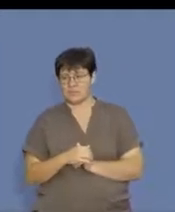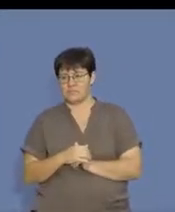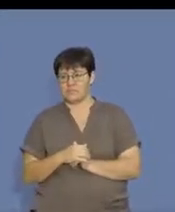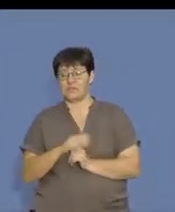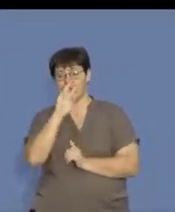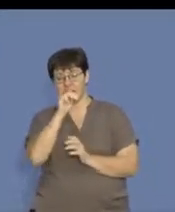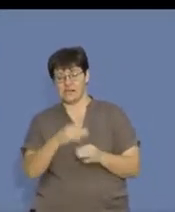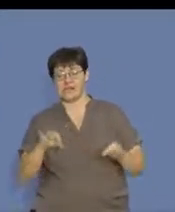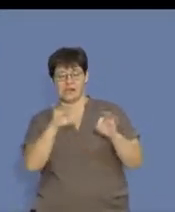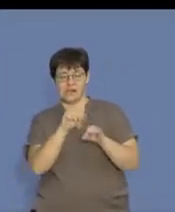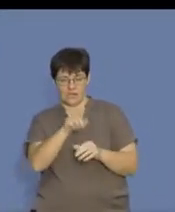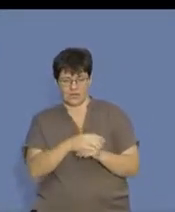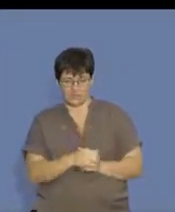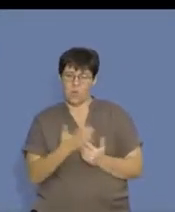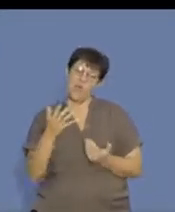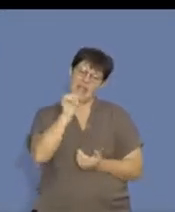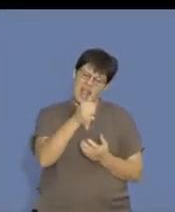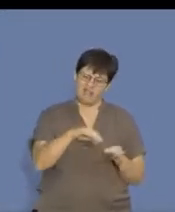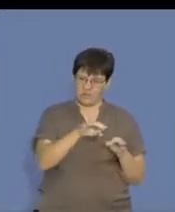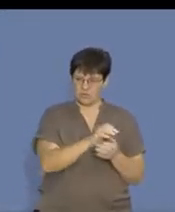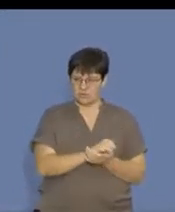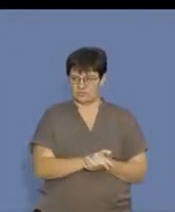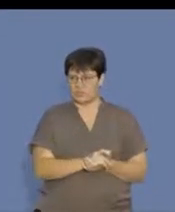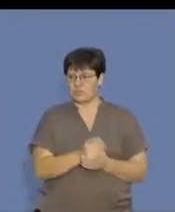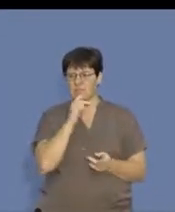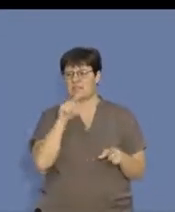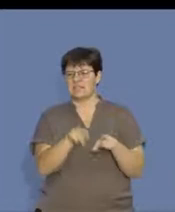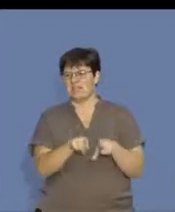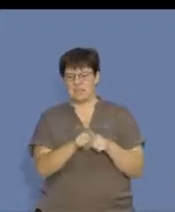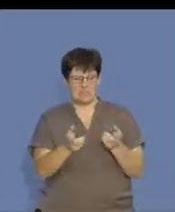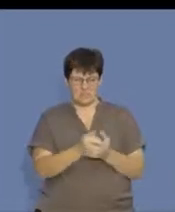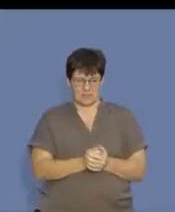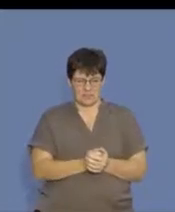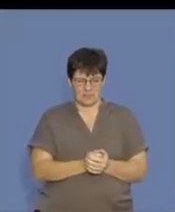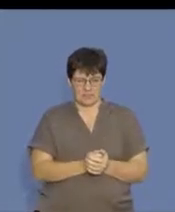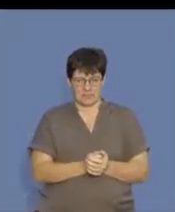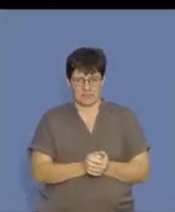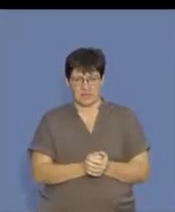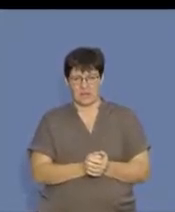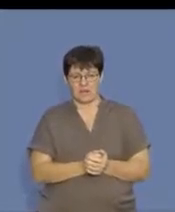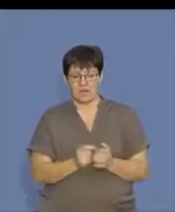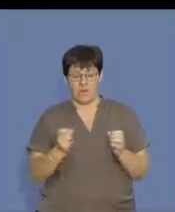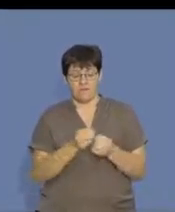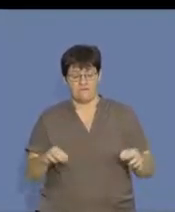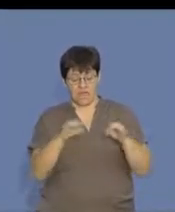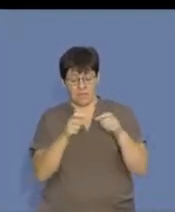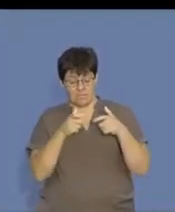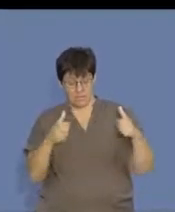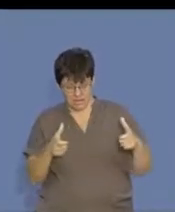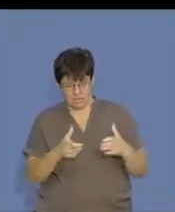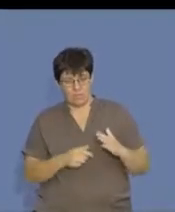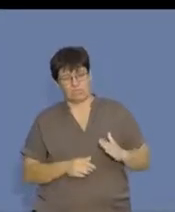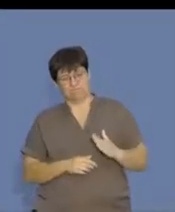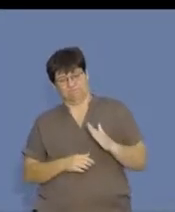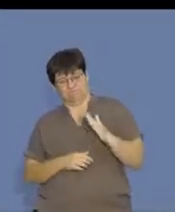The m value or the a value. Remember we said they mean one and the same thing. So the bigger the value, the more